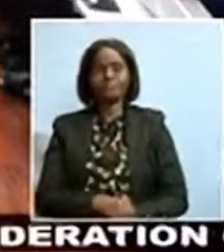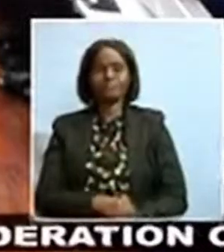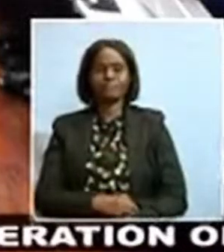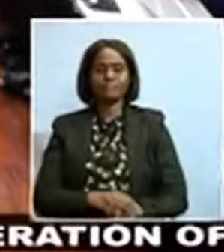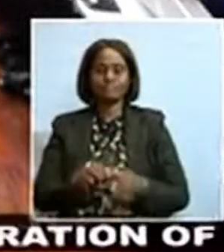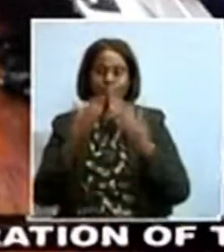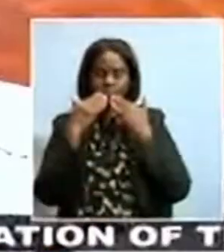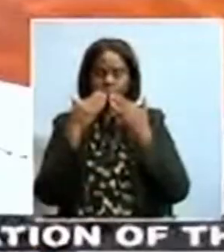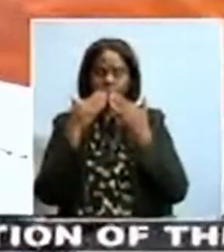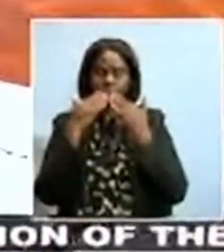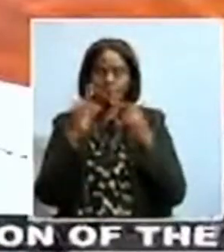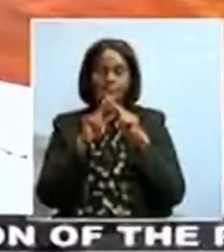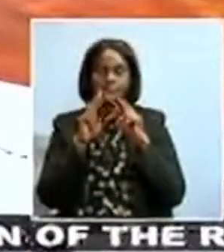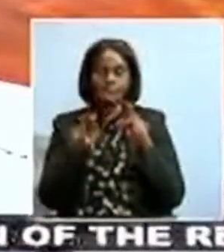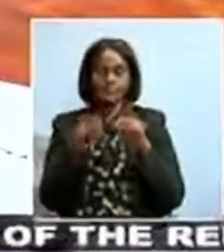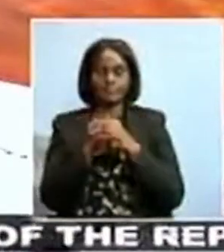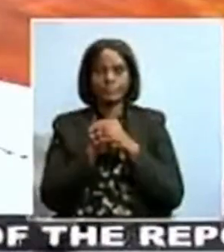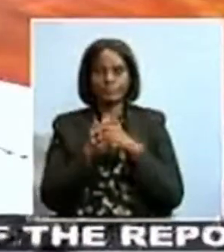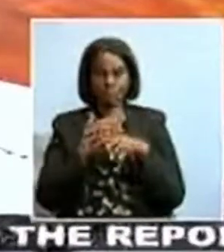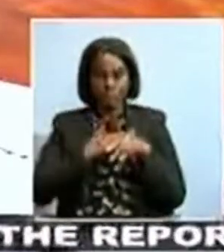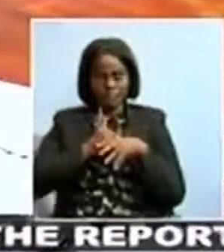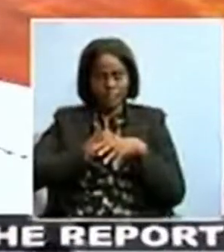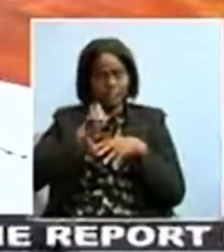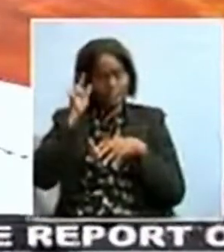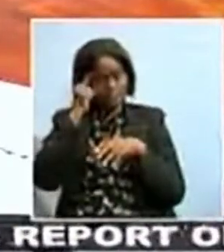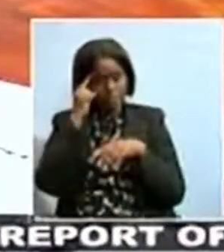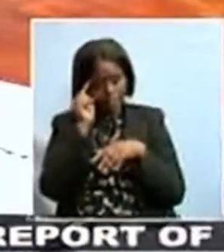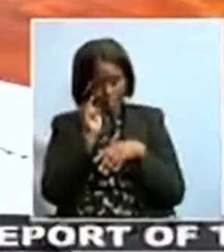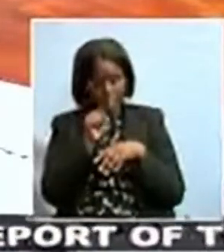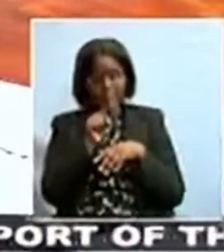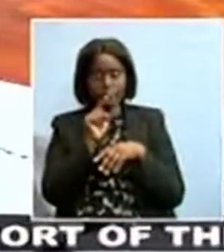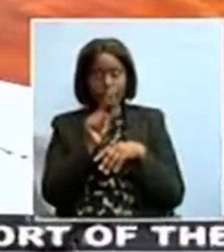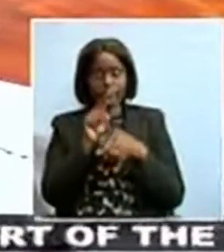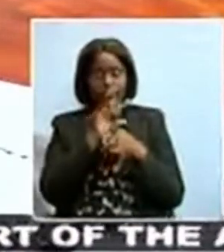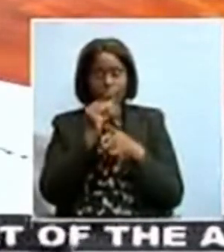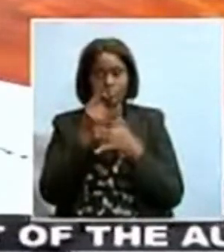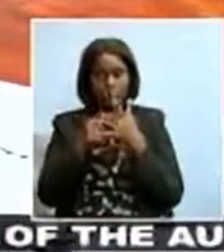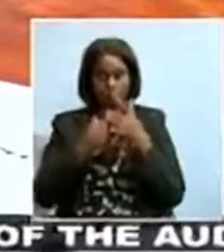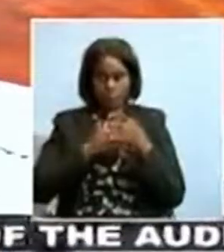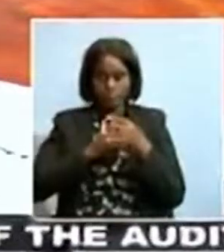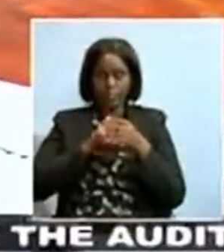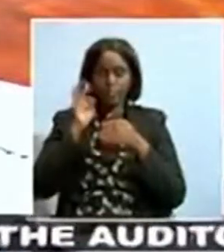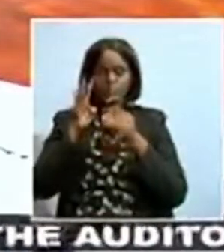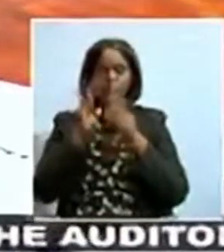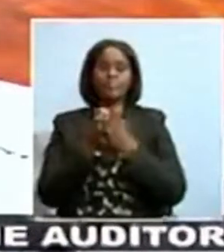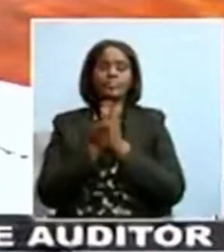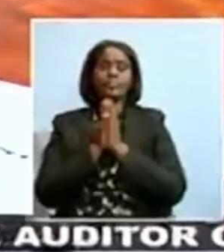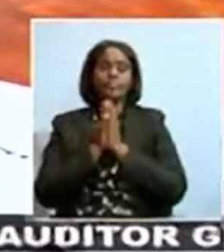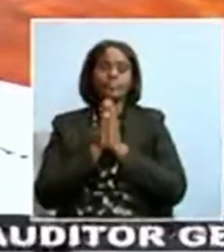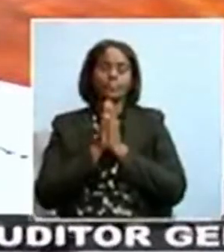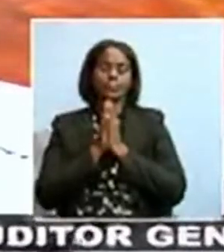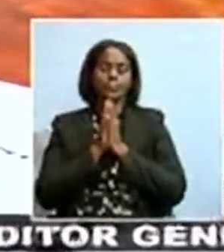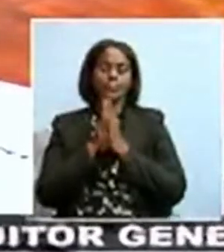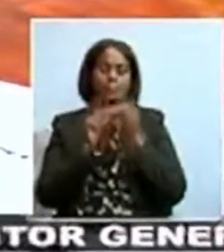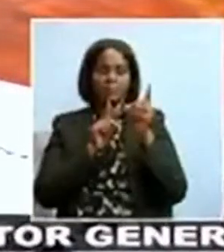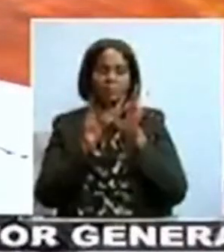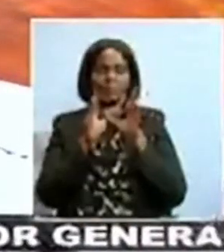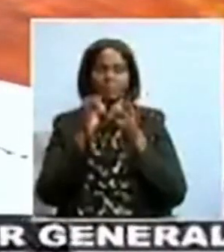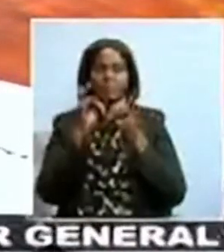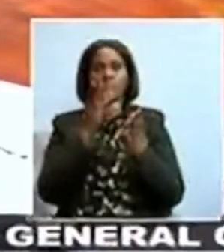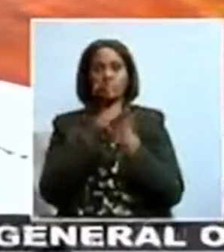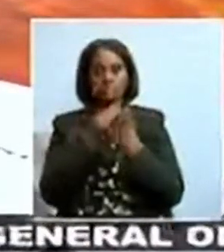Thank you, Chair. I think on this one, I'll call upon the Director of